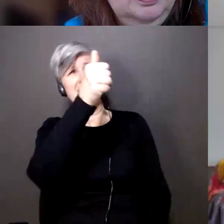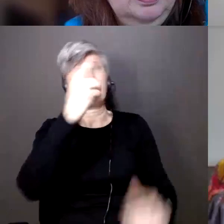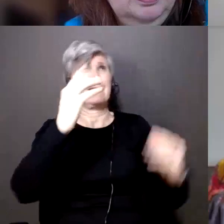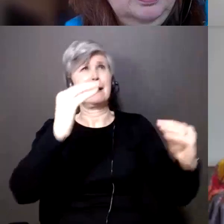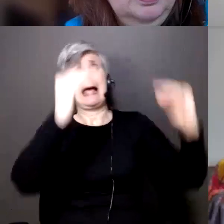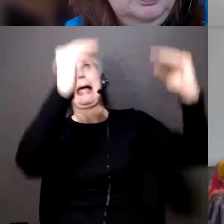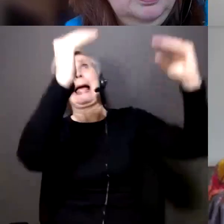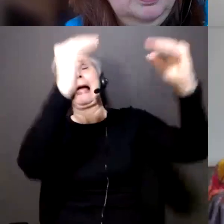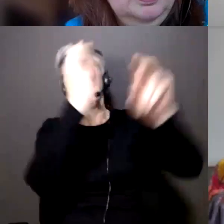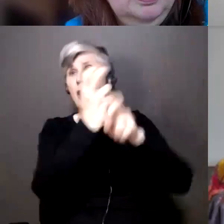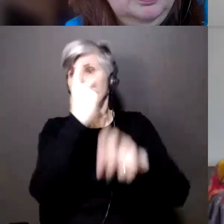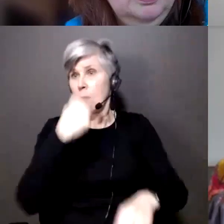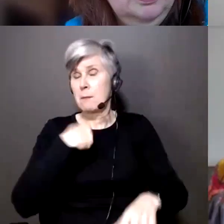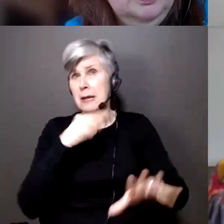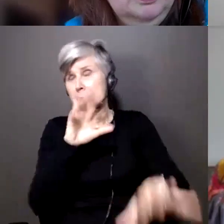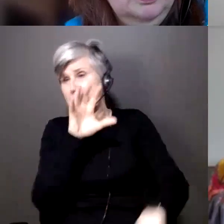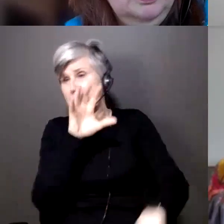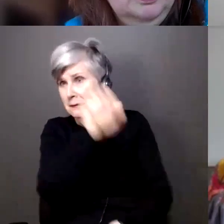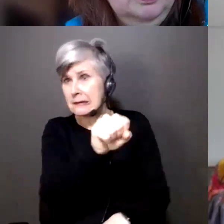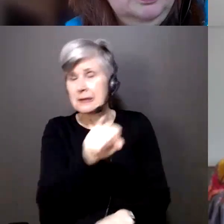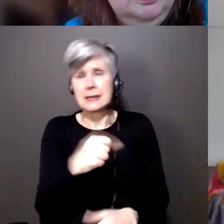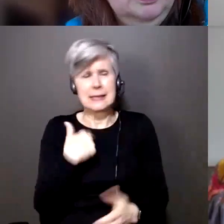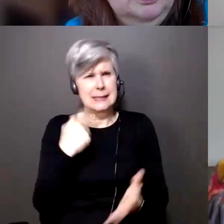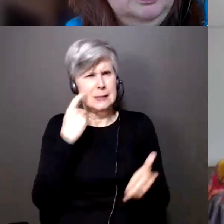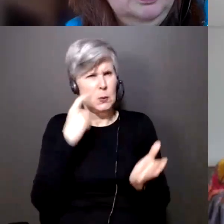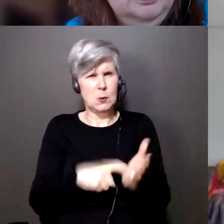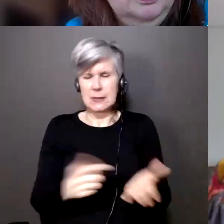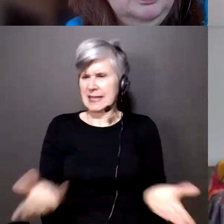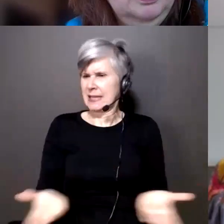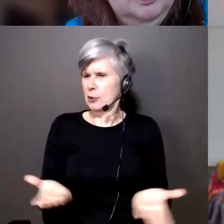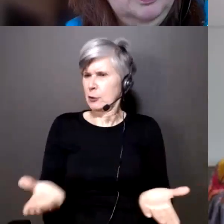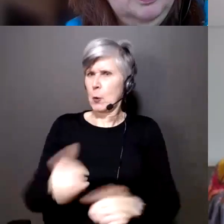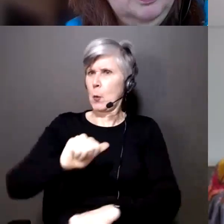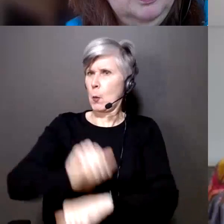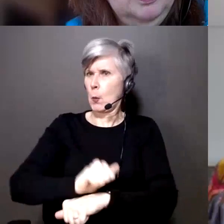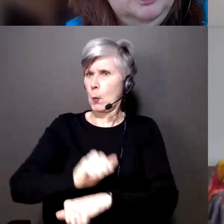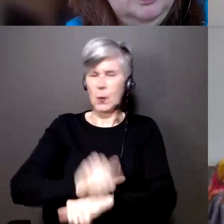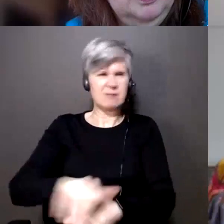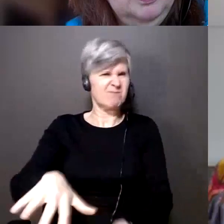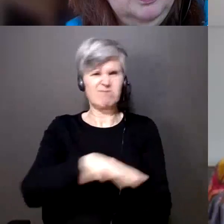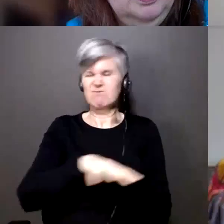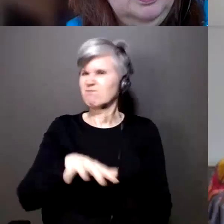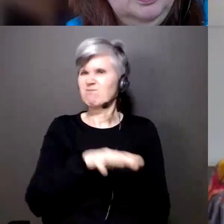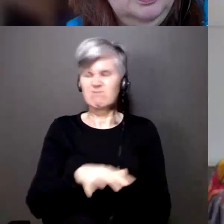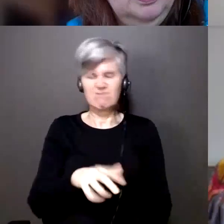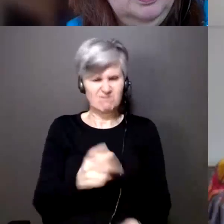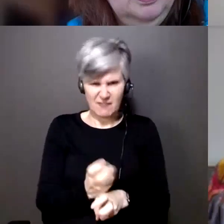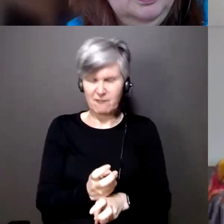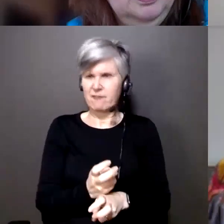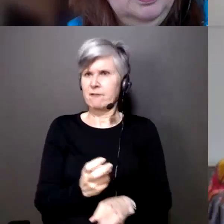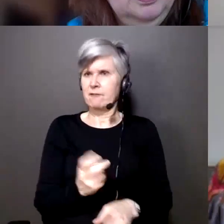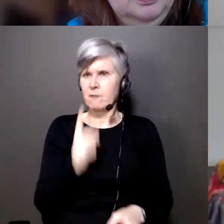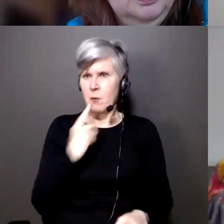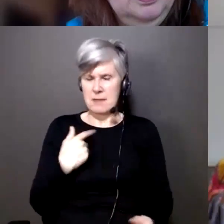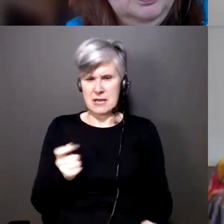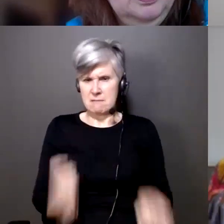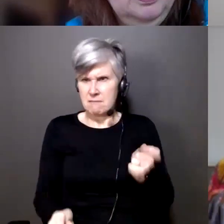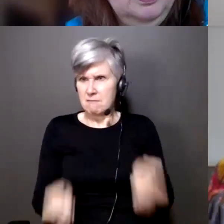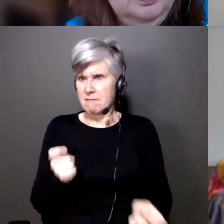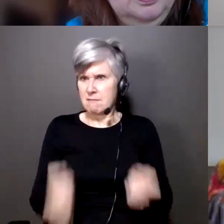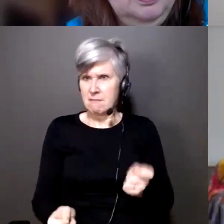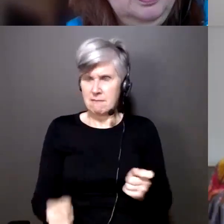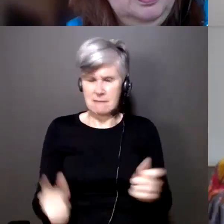that I had identified is the lack of adjustable workstations in the lab. My desk is quite narrow and not height adjustable, so navigating